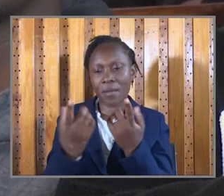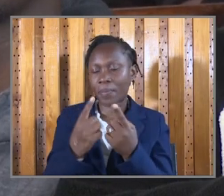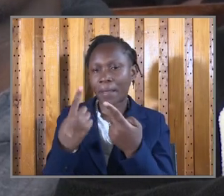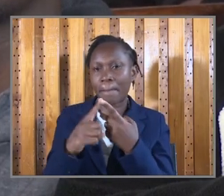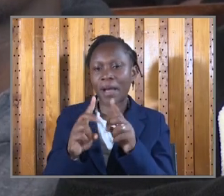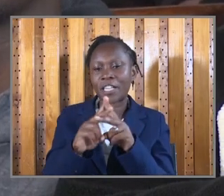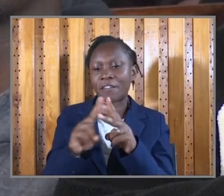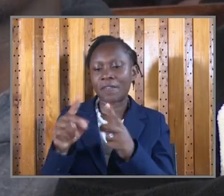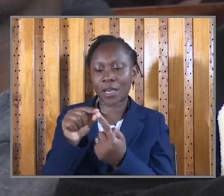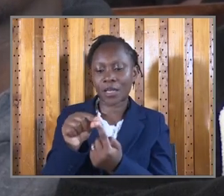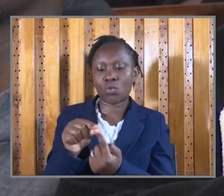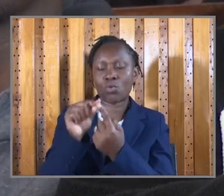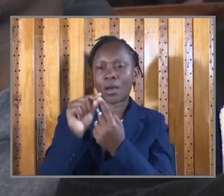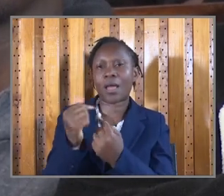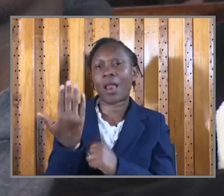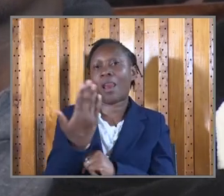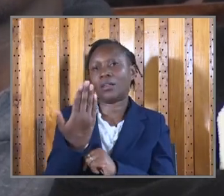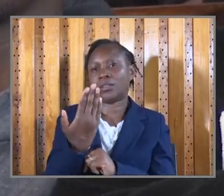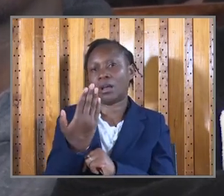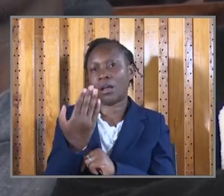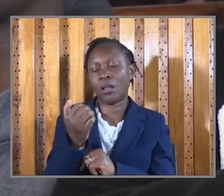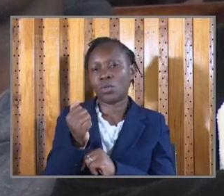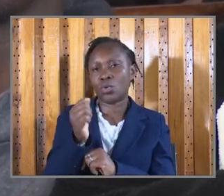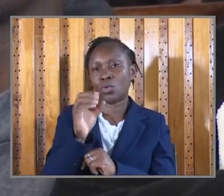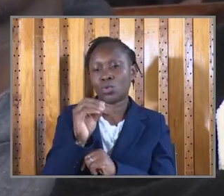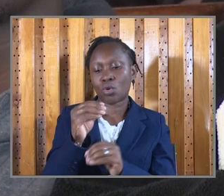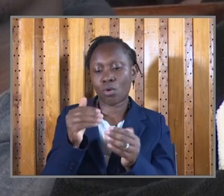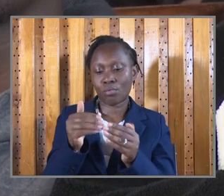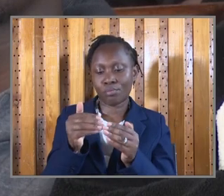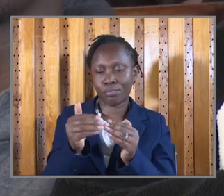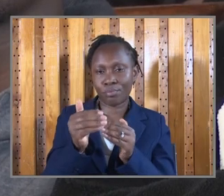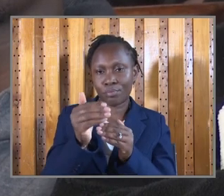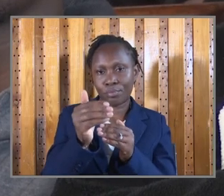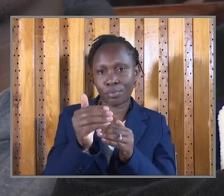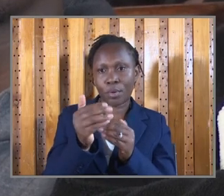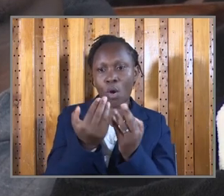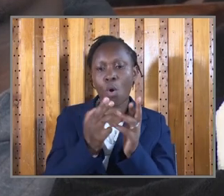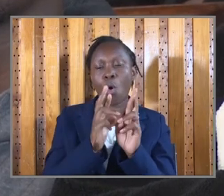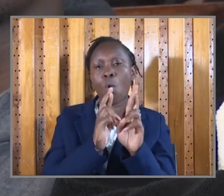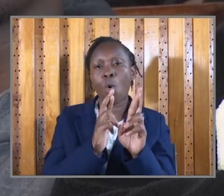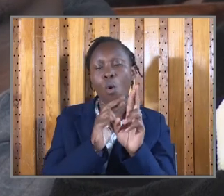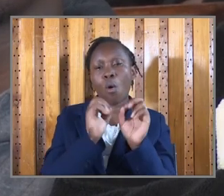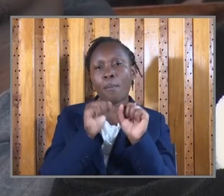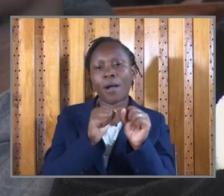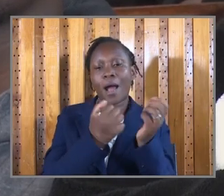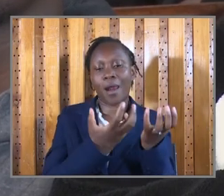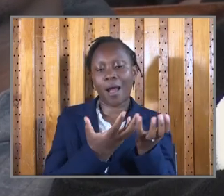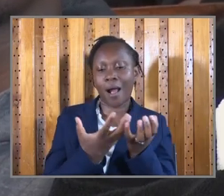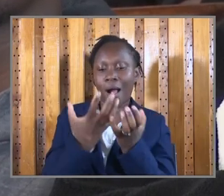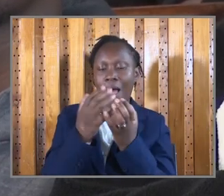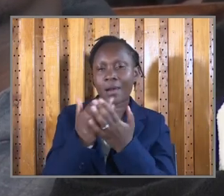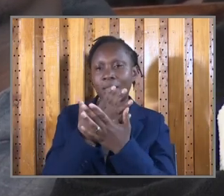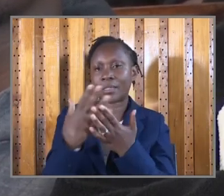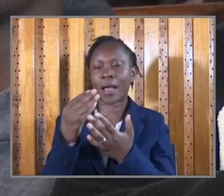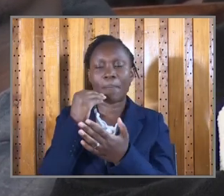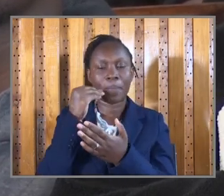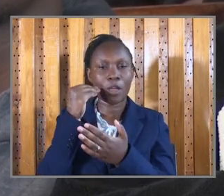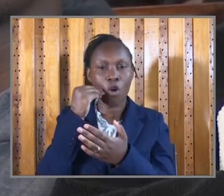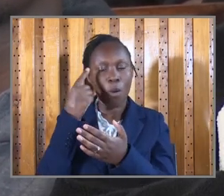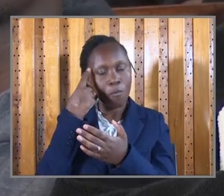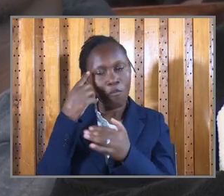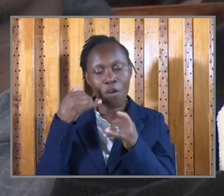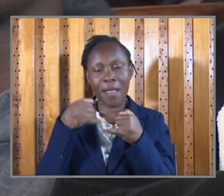lecture, and so going forward, we hope that we can take something home to implement, especially on the policy